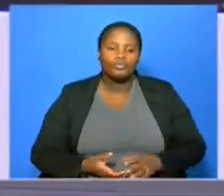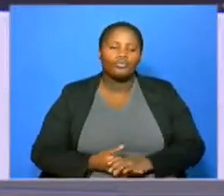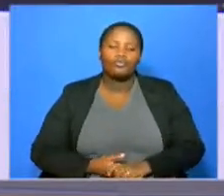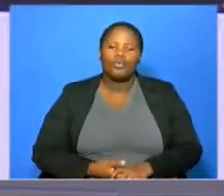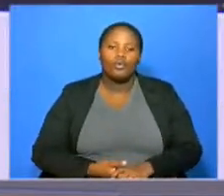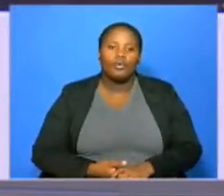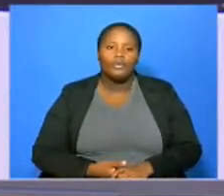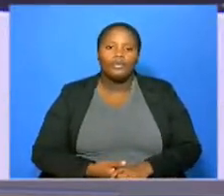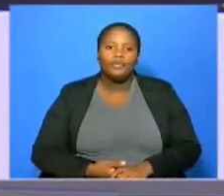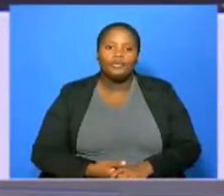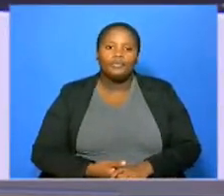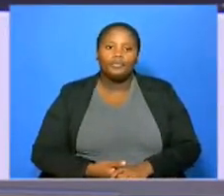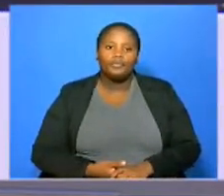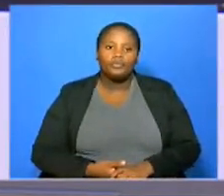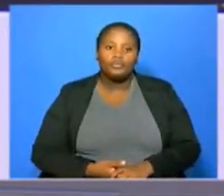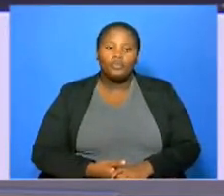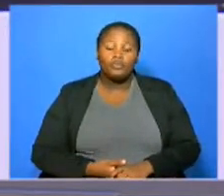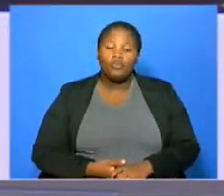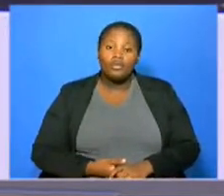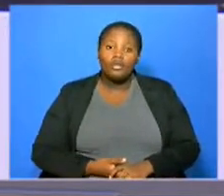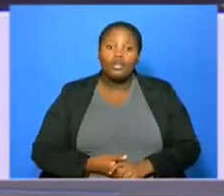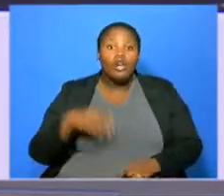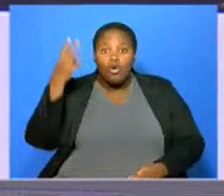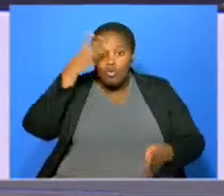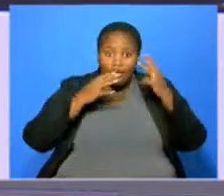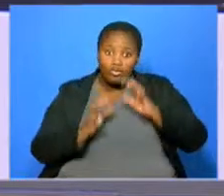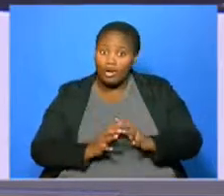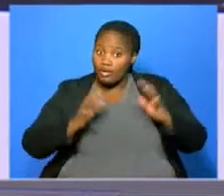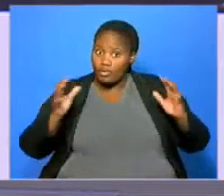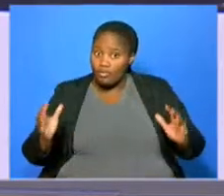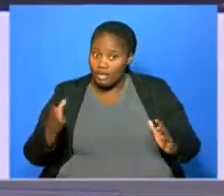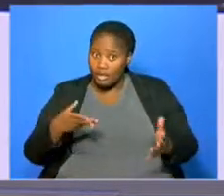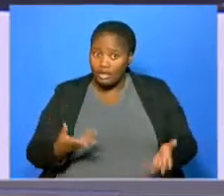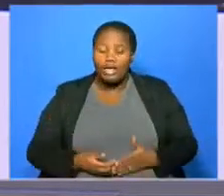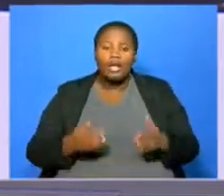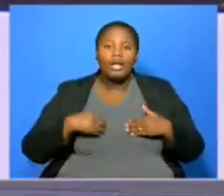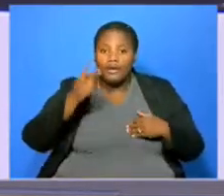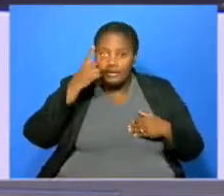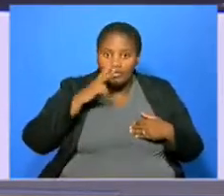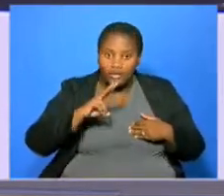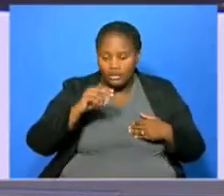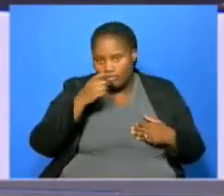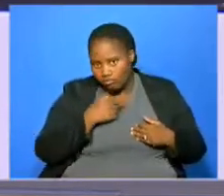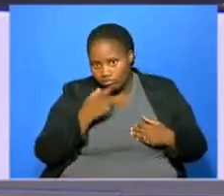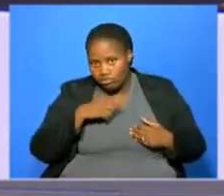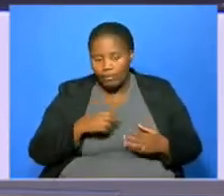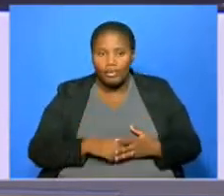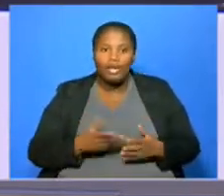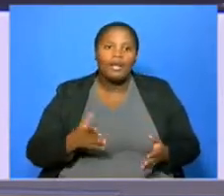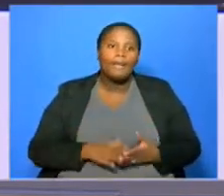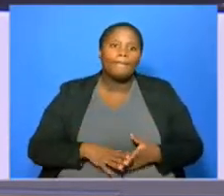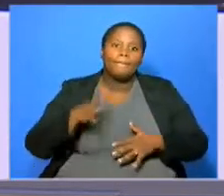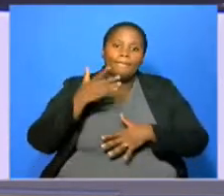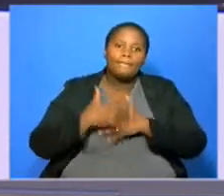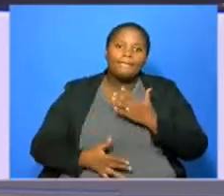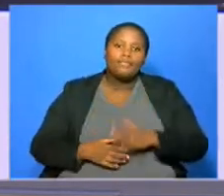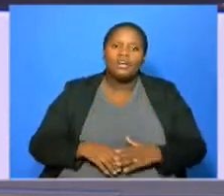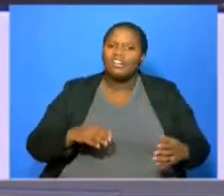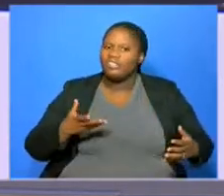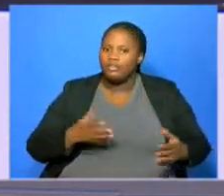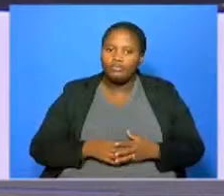particularly. It is a great concern that we have been witness a set of blood conflicts from